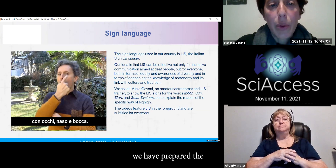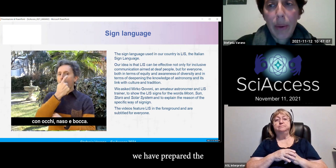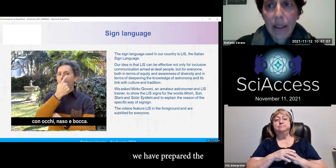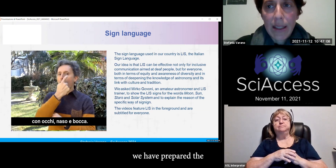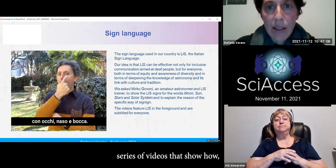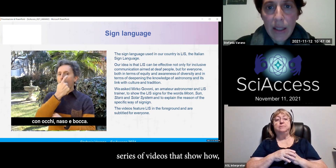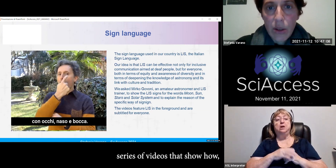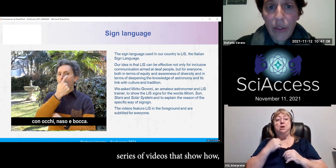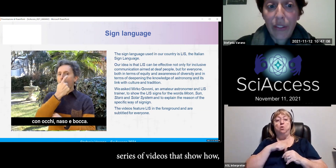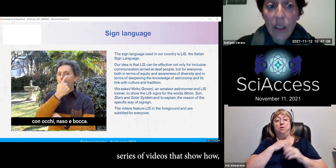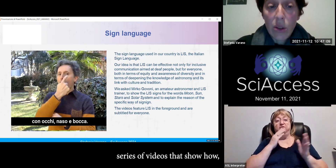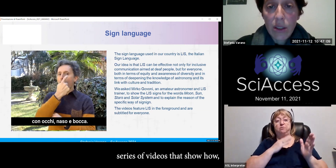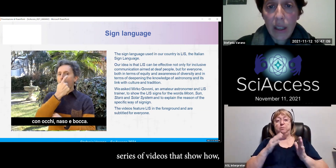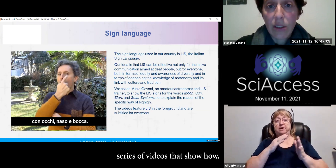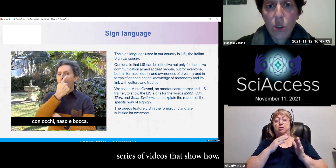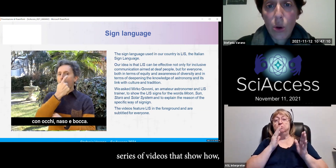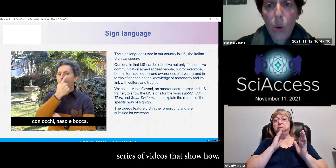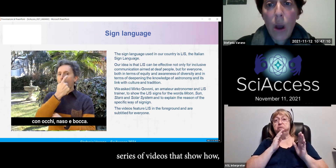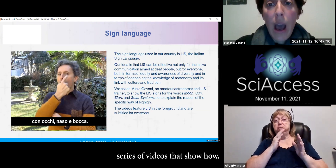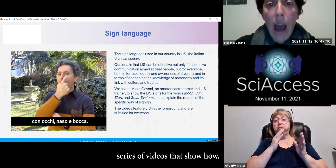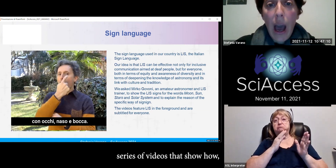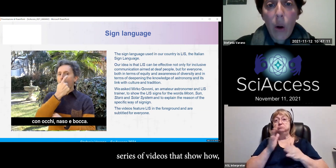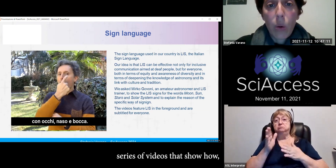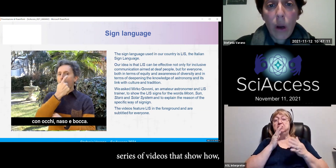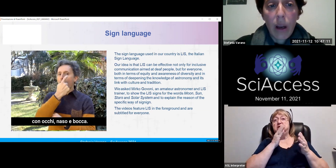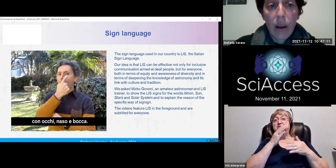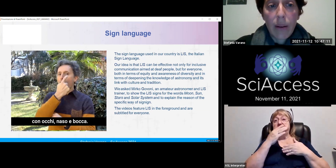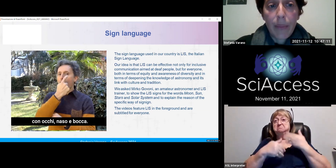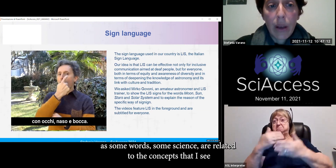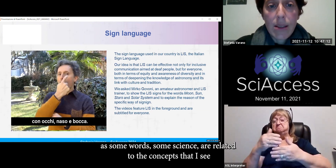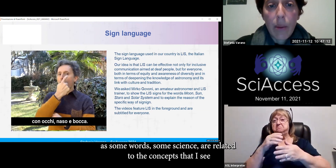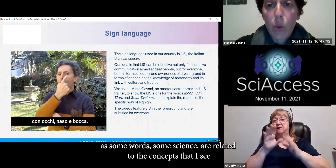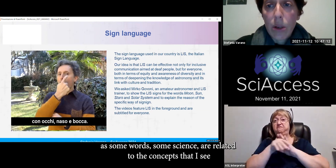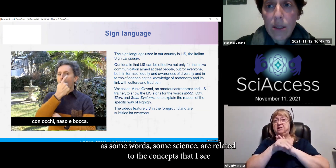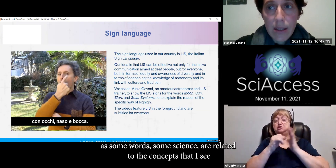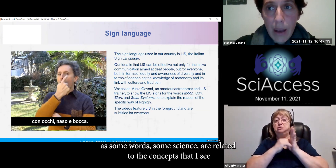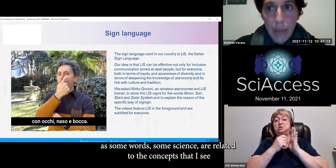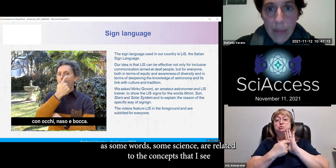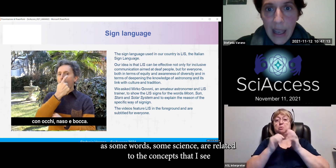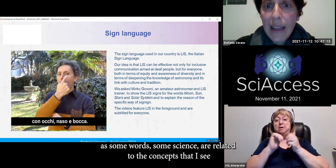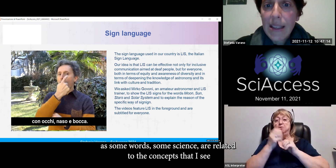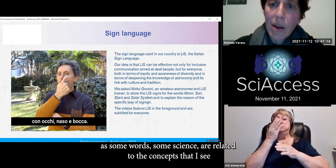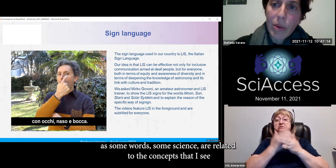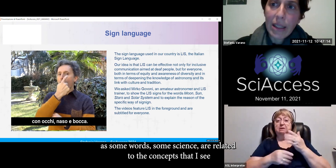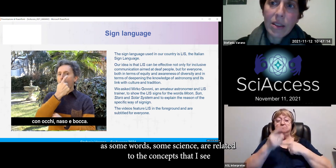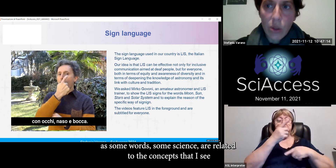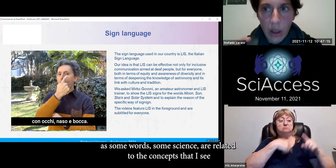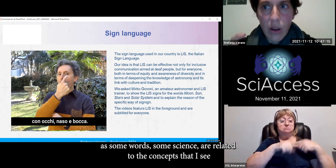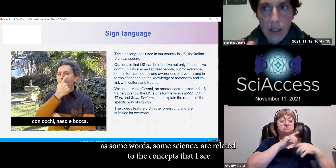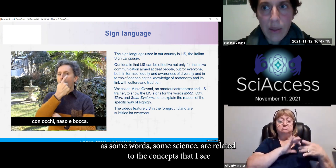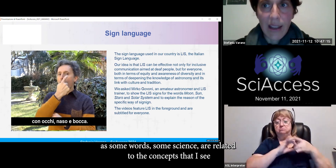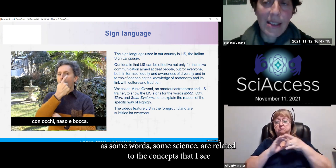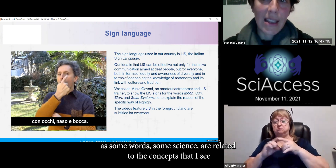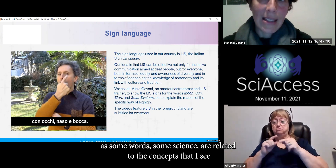We have prepared a series of videos that show how some words, some signs are related